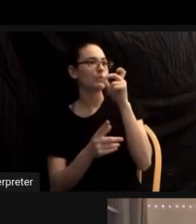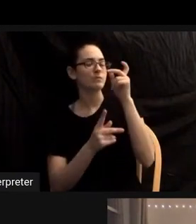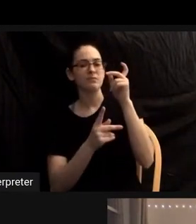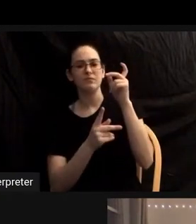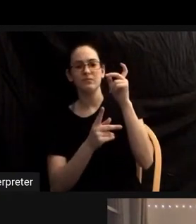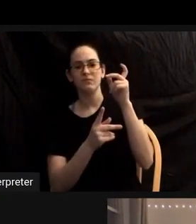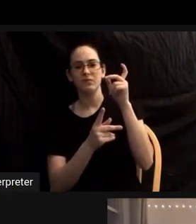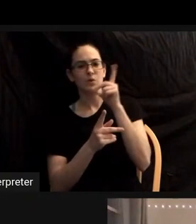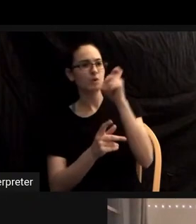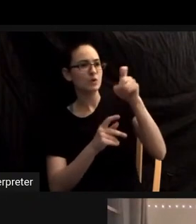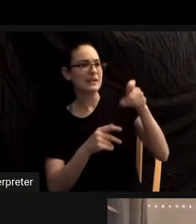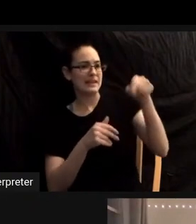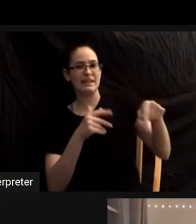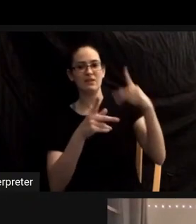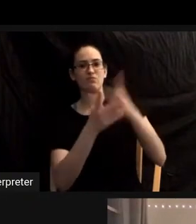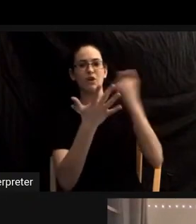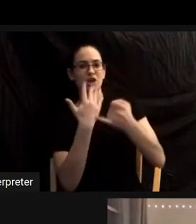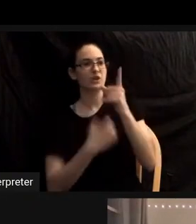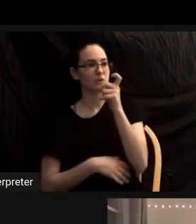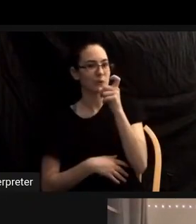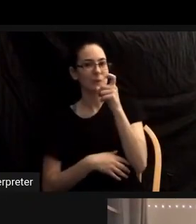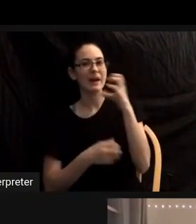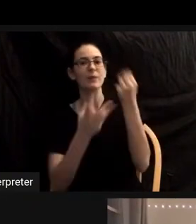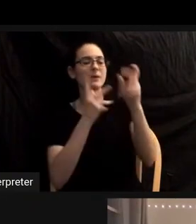exactly, you know, right now with this project? Exactly.